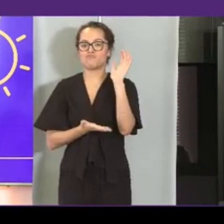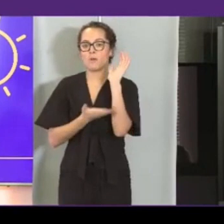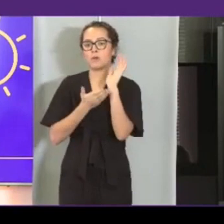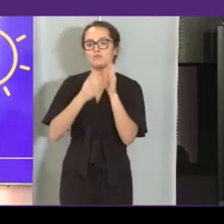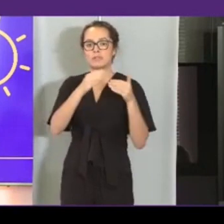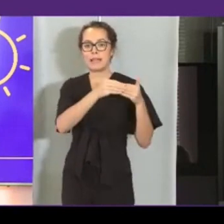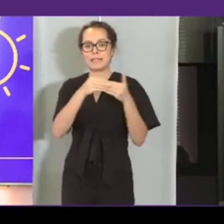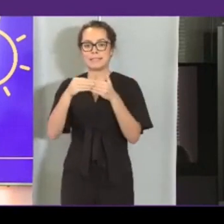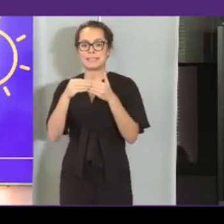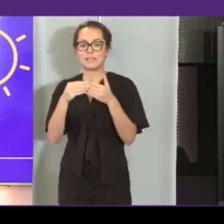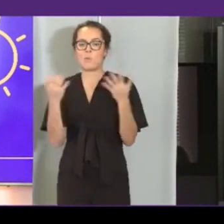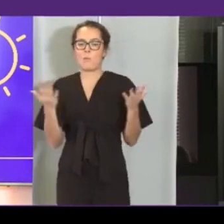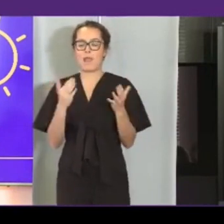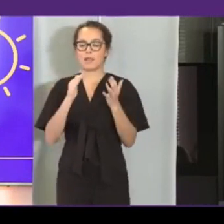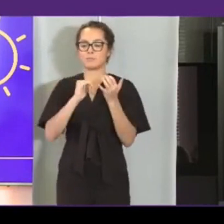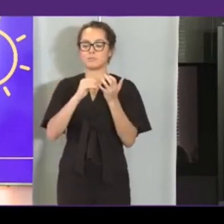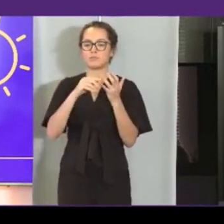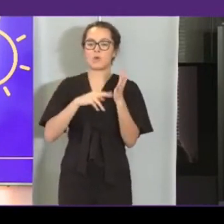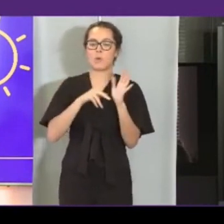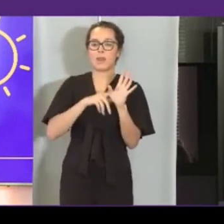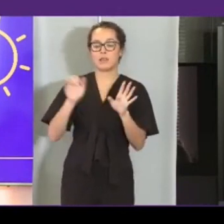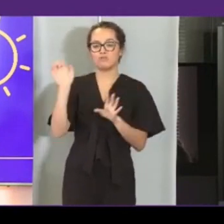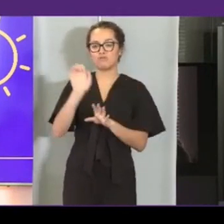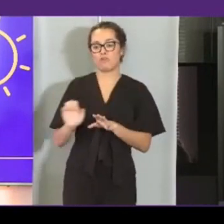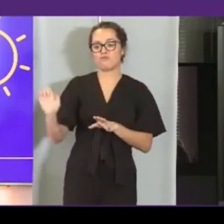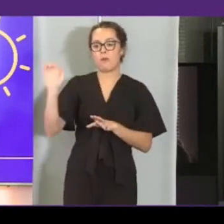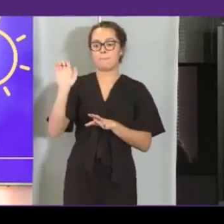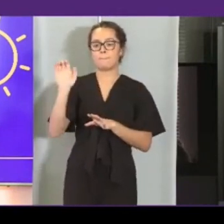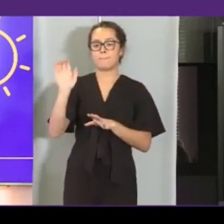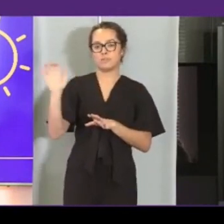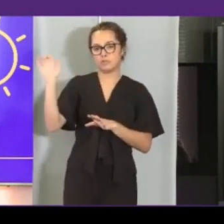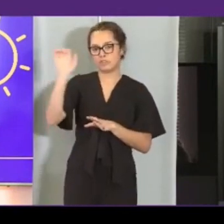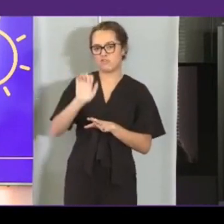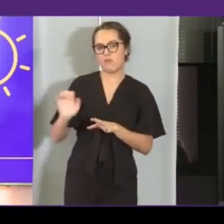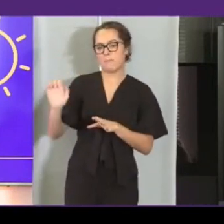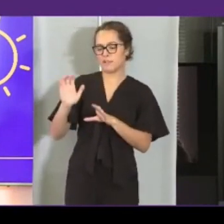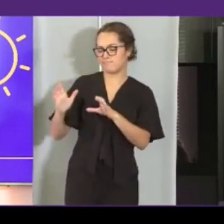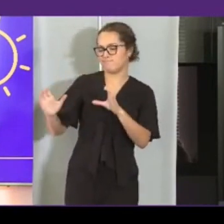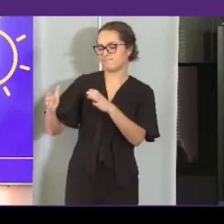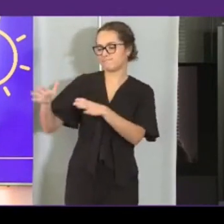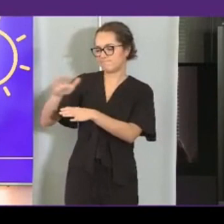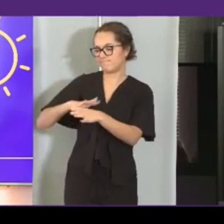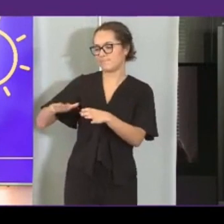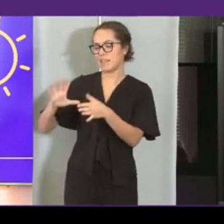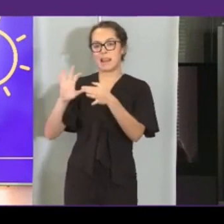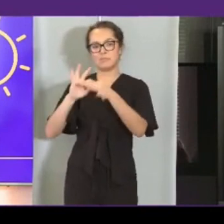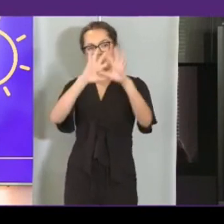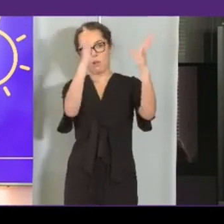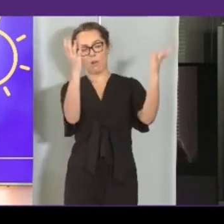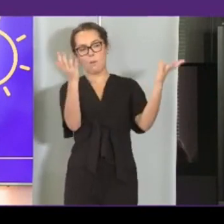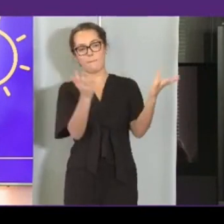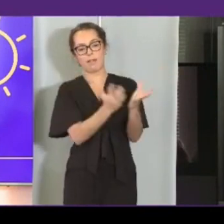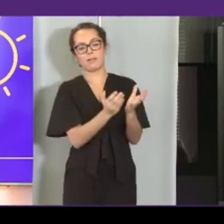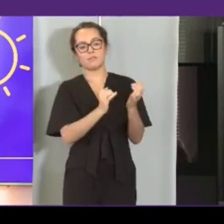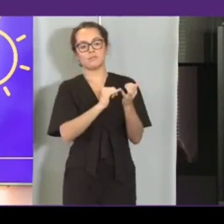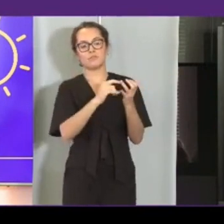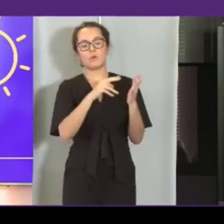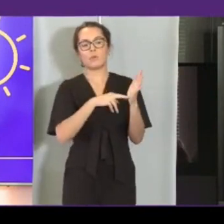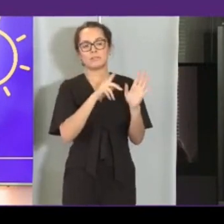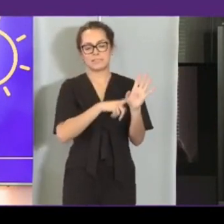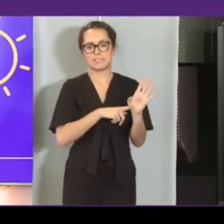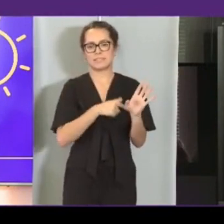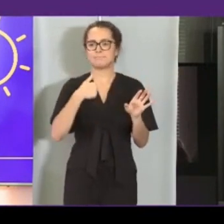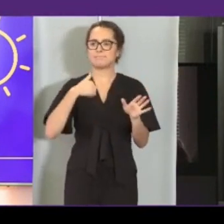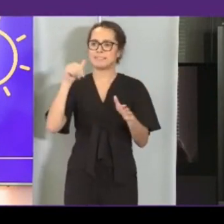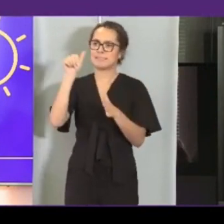Europe. Sony Europe is the European division of Sony Group Corporation globally. I started my accessibility journey,